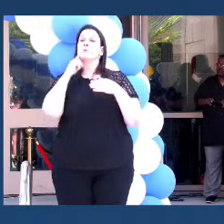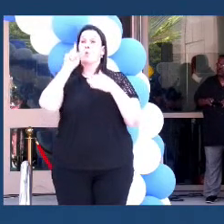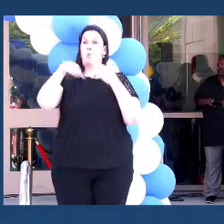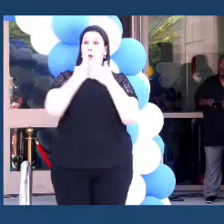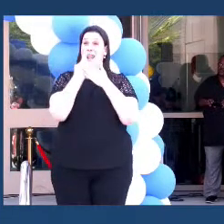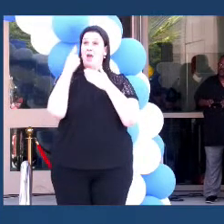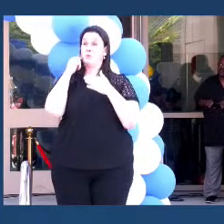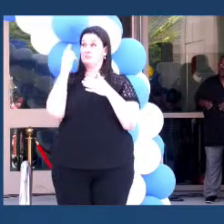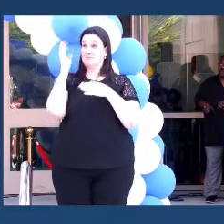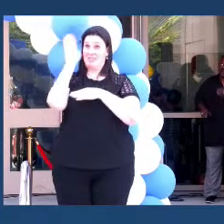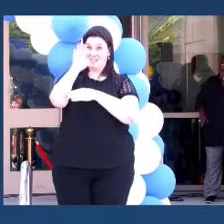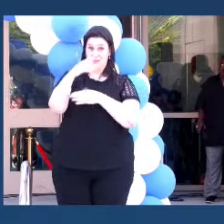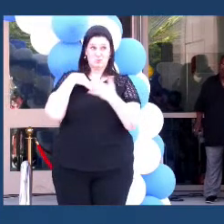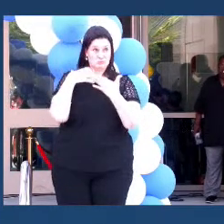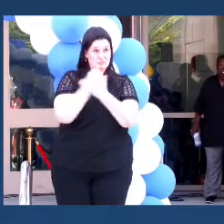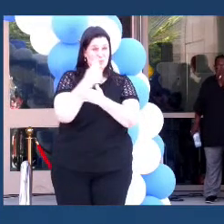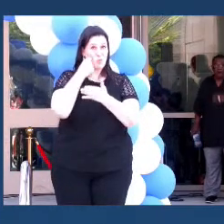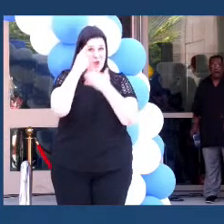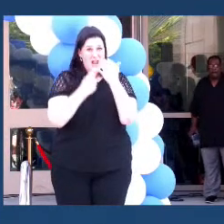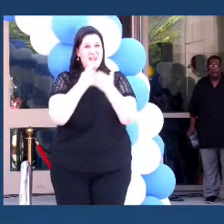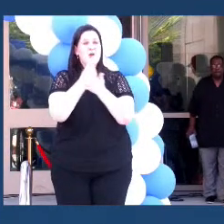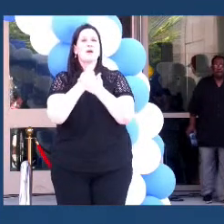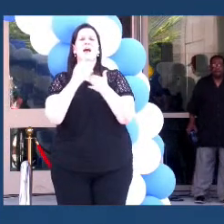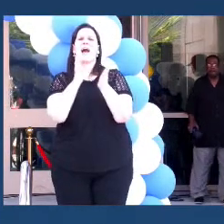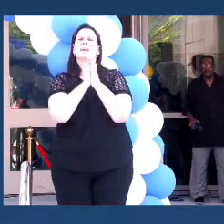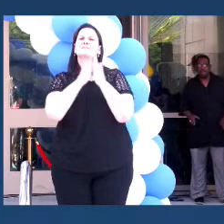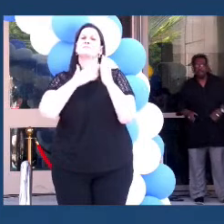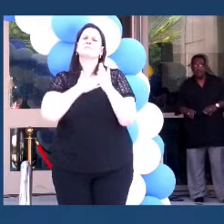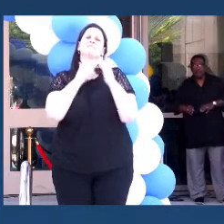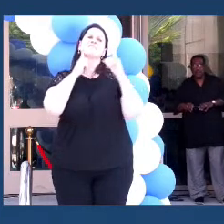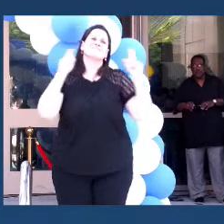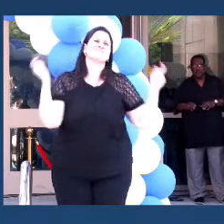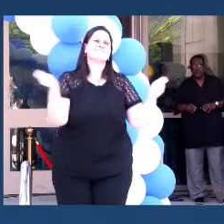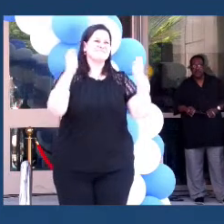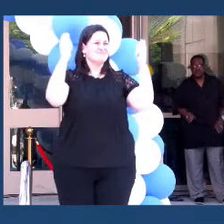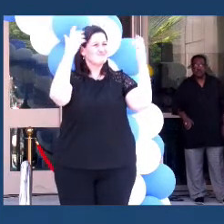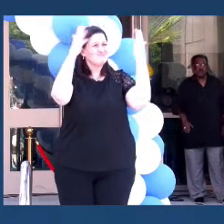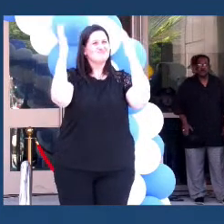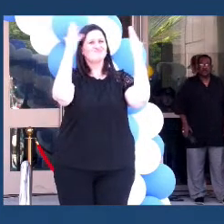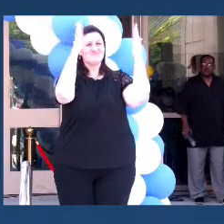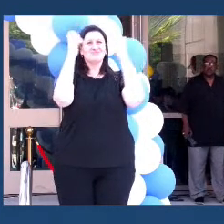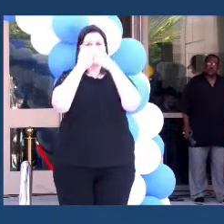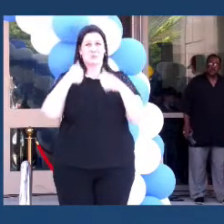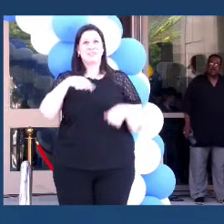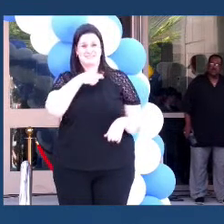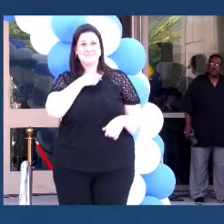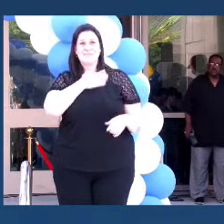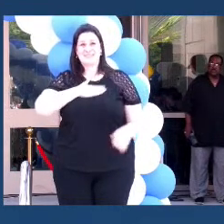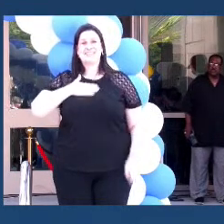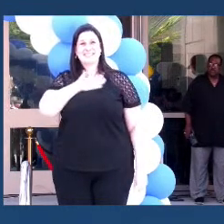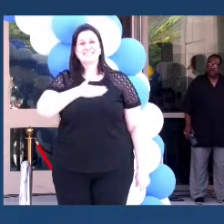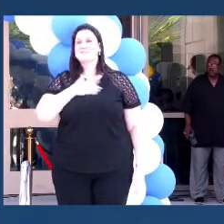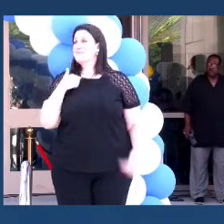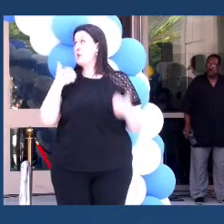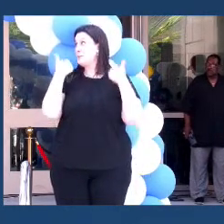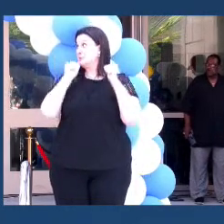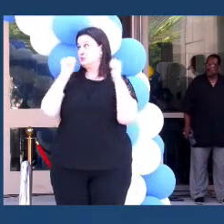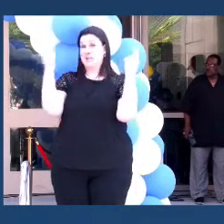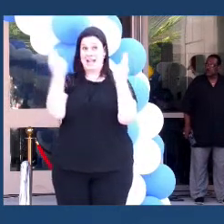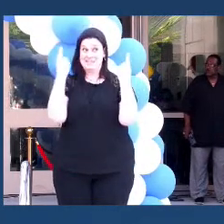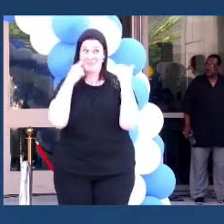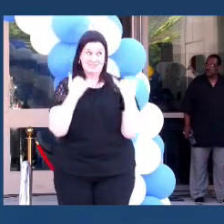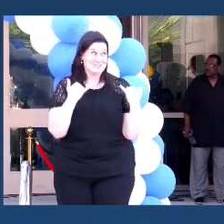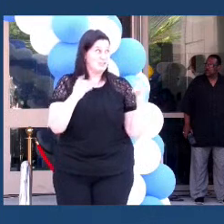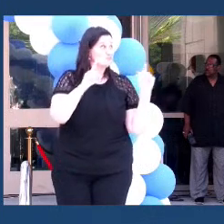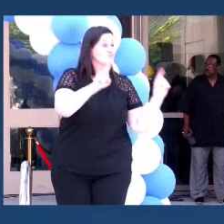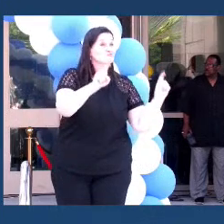I do encourage you and I ask you to please, please, please celebrate with us as we do that. So I'm going to try something here right